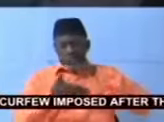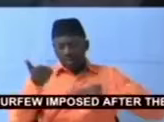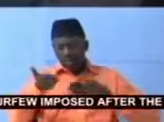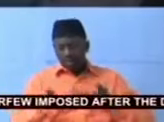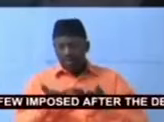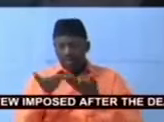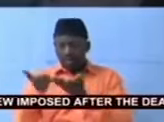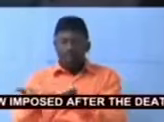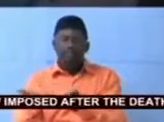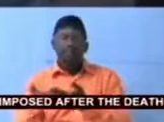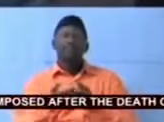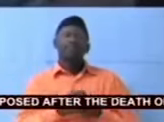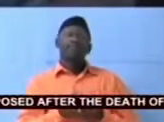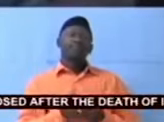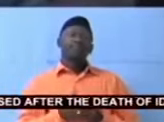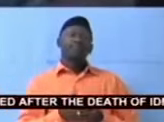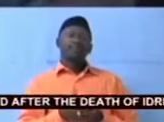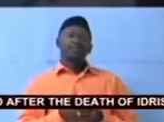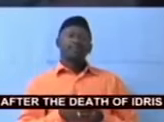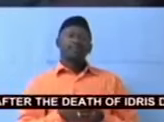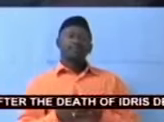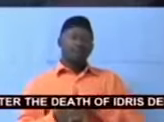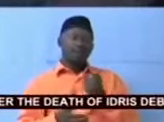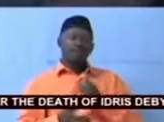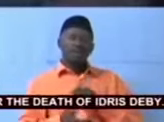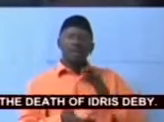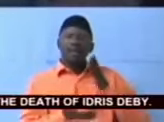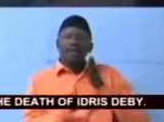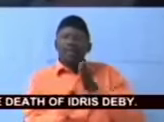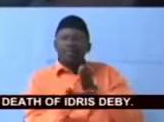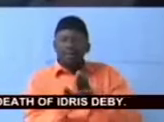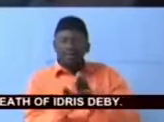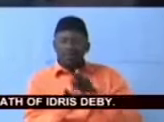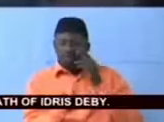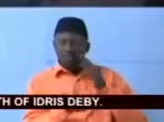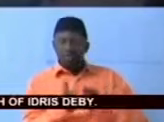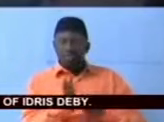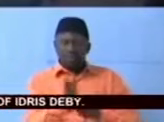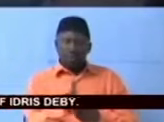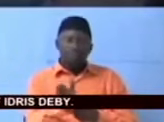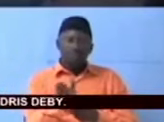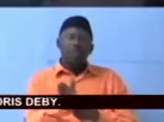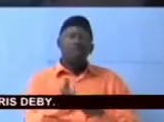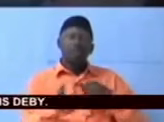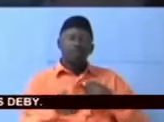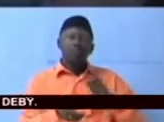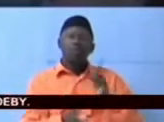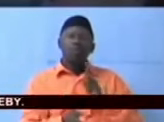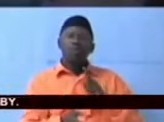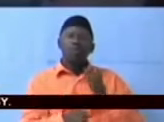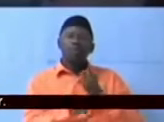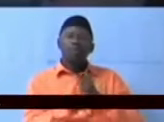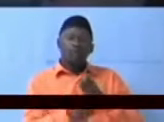And evidence was laid in that respect regarding what caused the death of the.